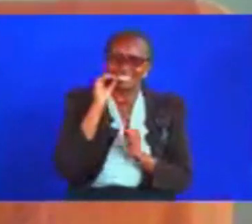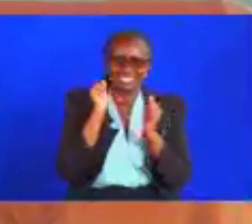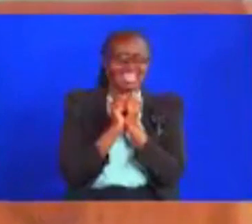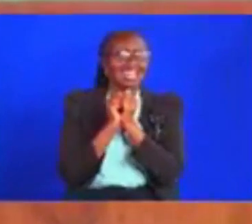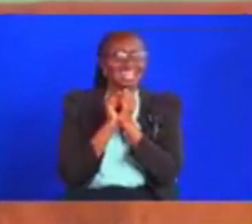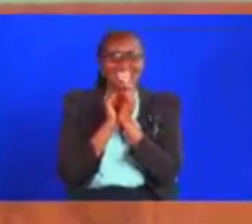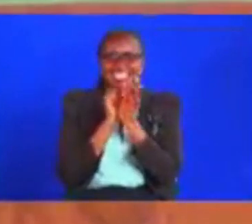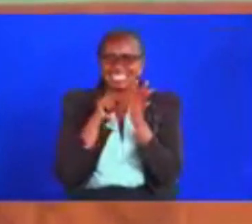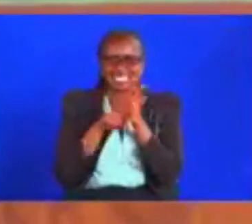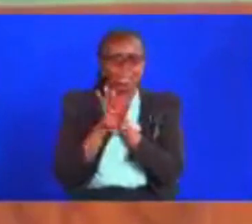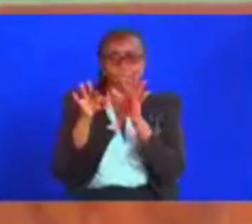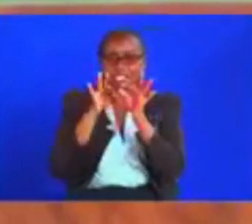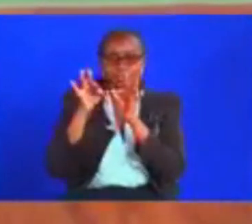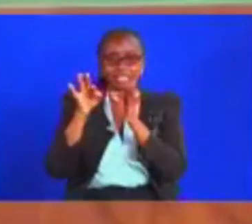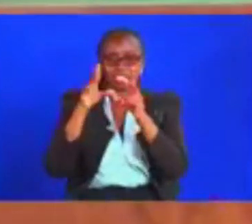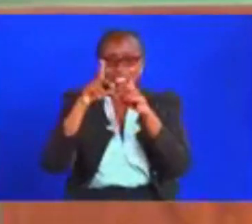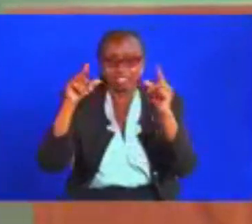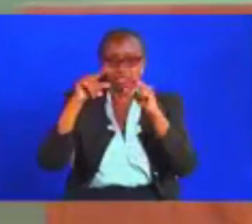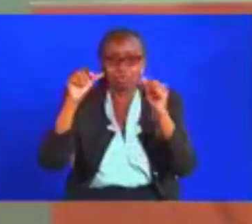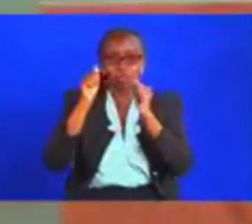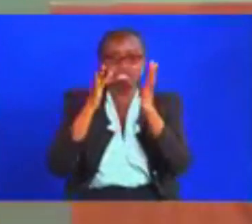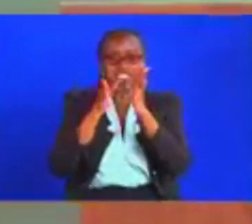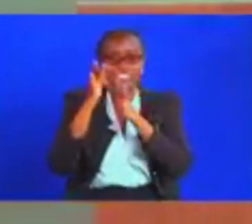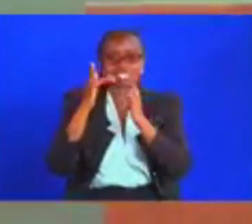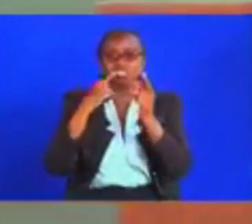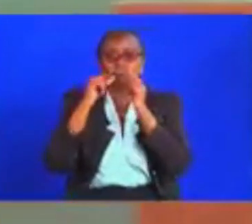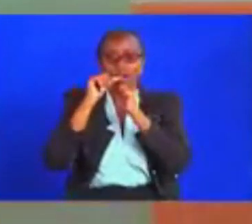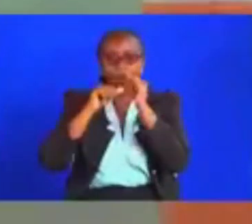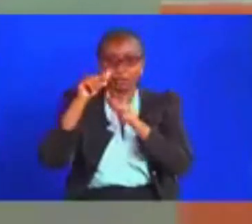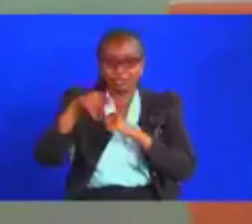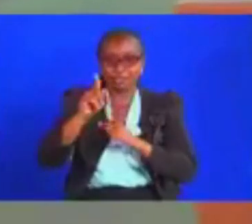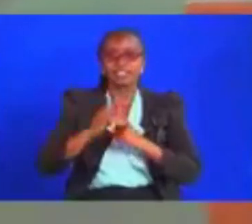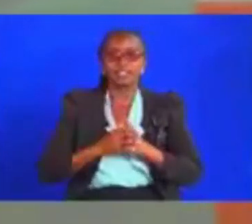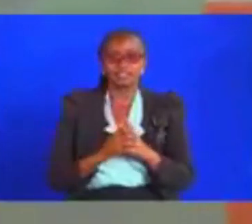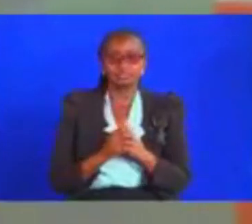statements that Jesus said about himself.